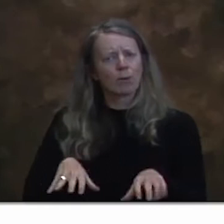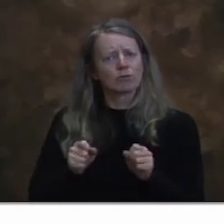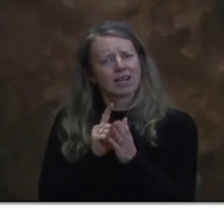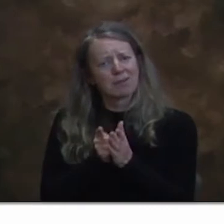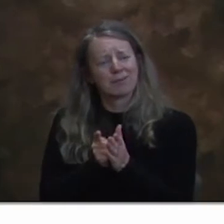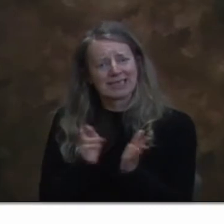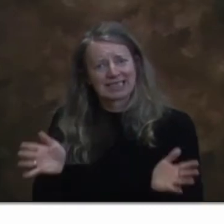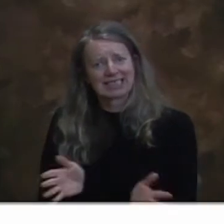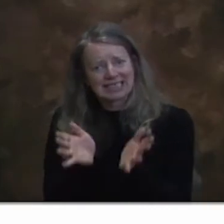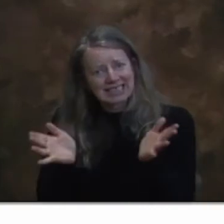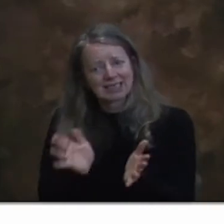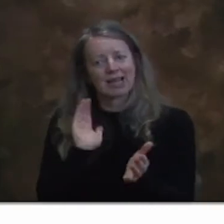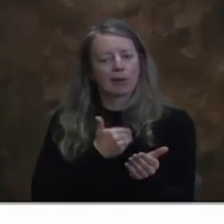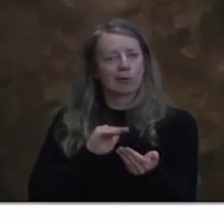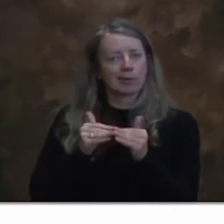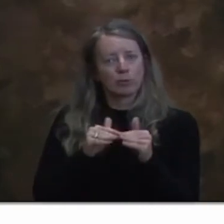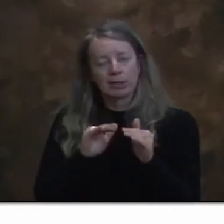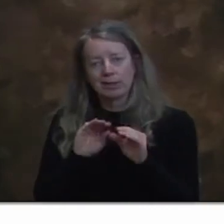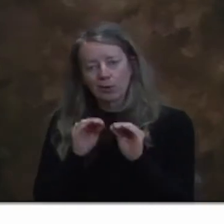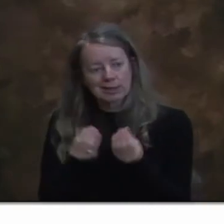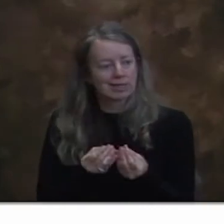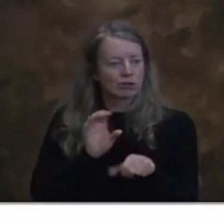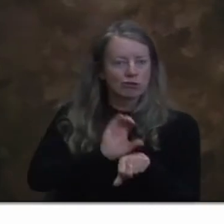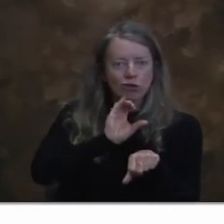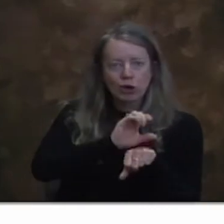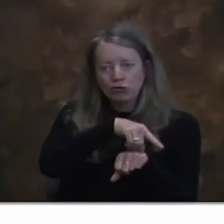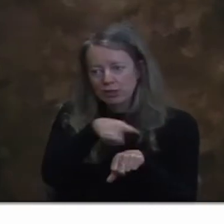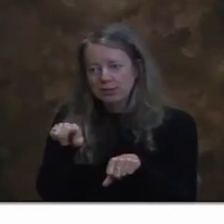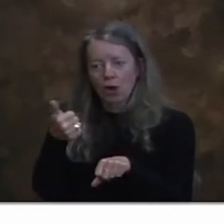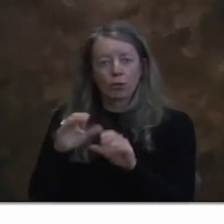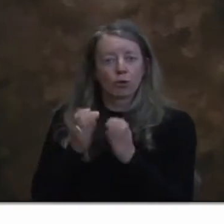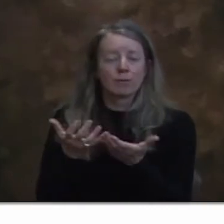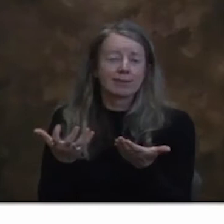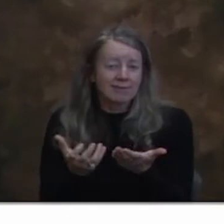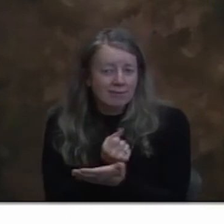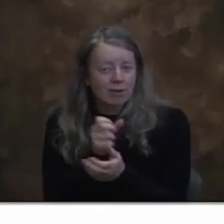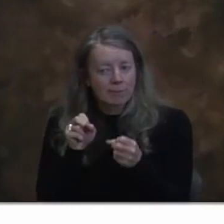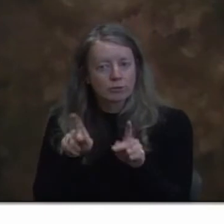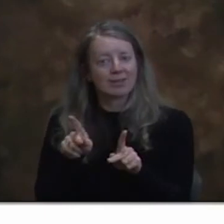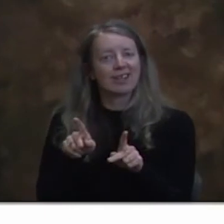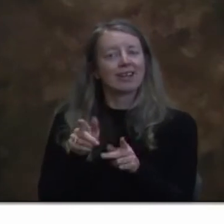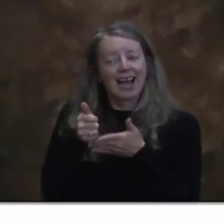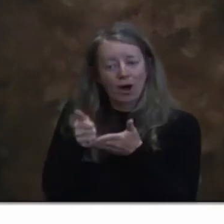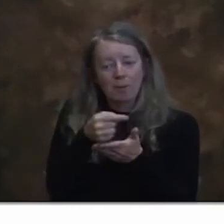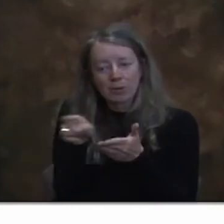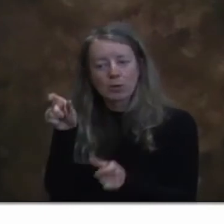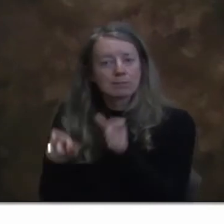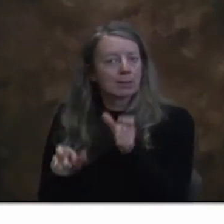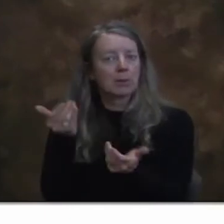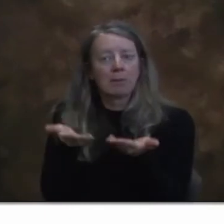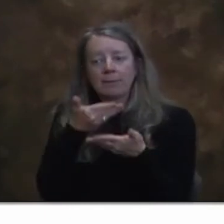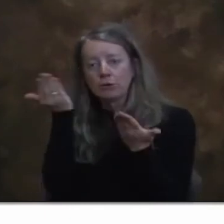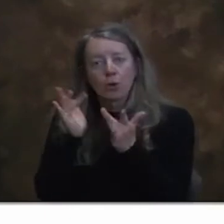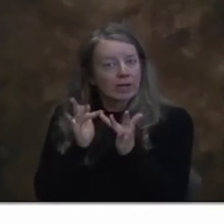encourage some of our community organizations, our churches, and other groups to take this opportunity to help households with limited